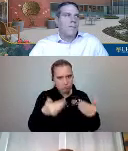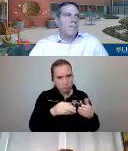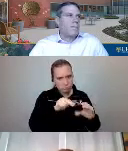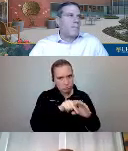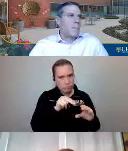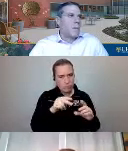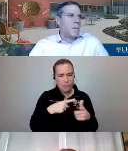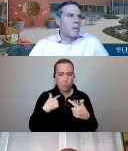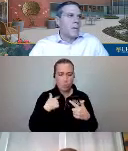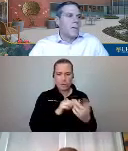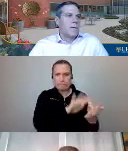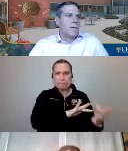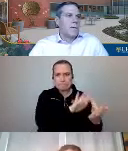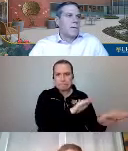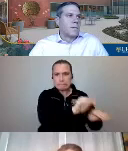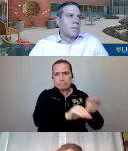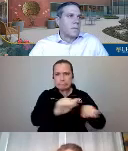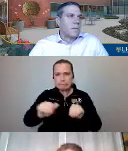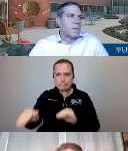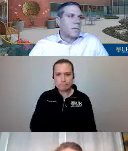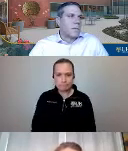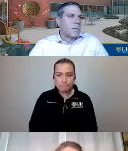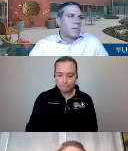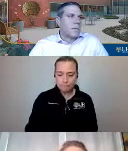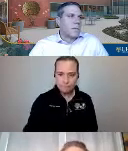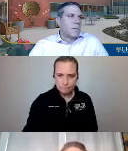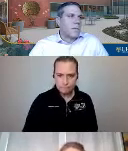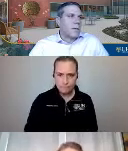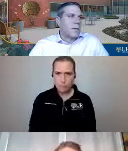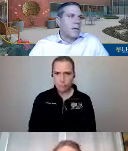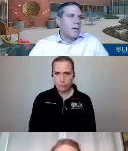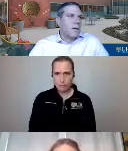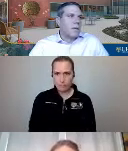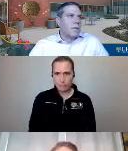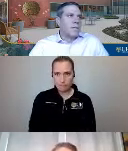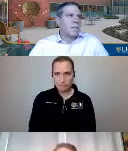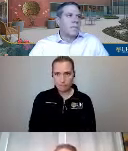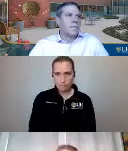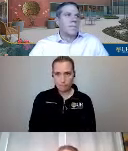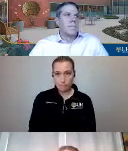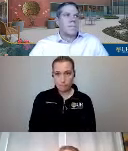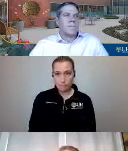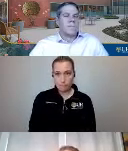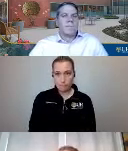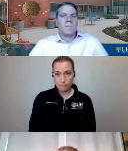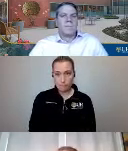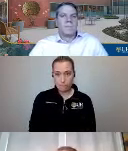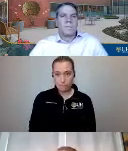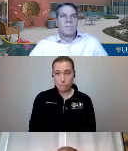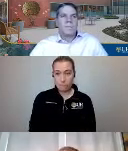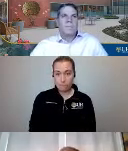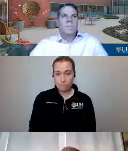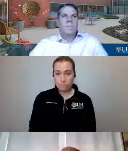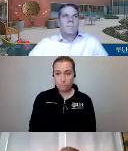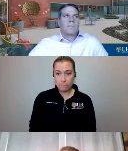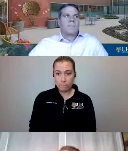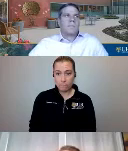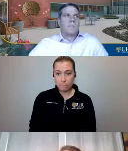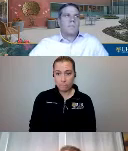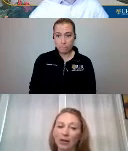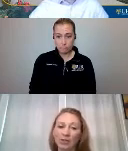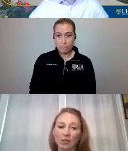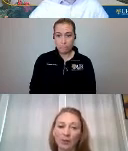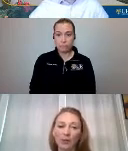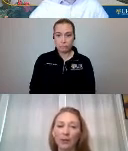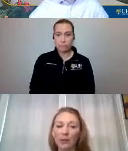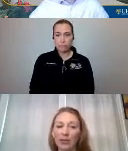them in. There's another question in the Q&A box. What resources do you recommend for